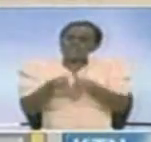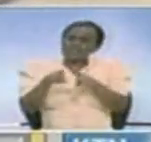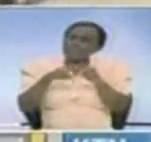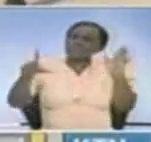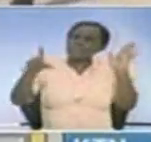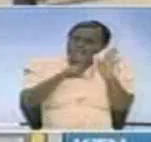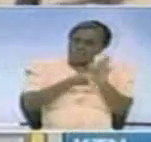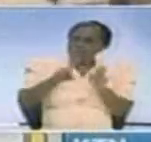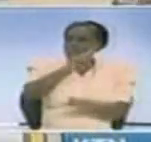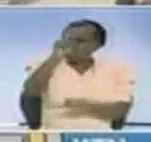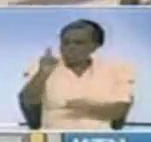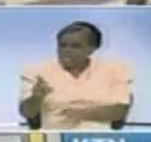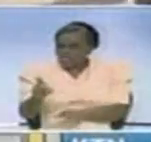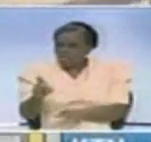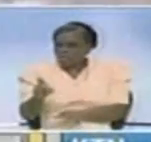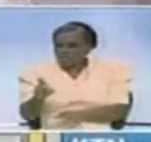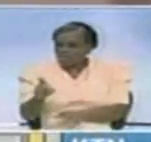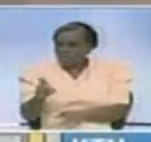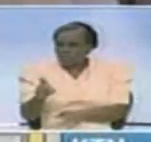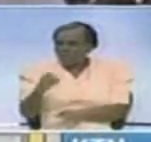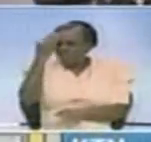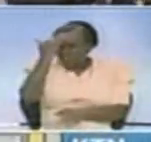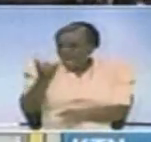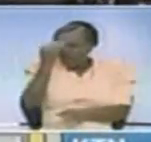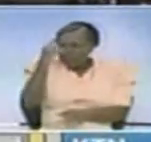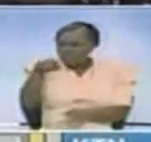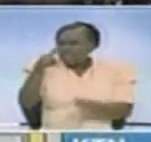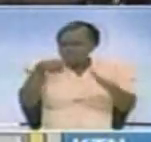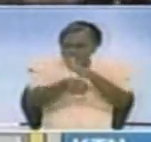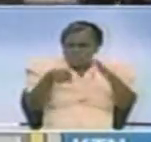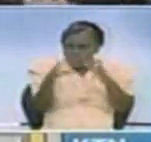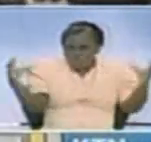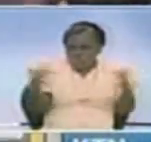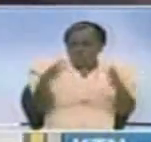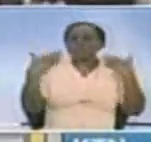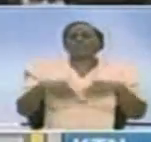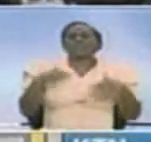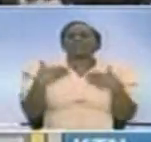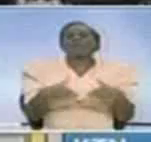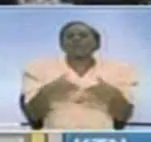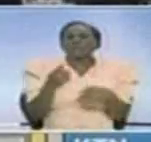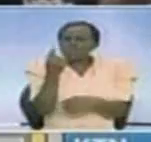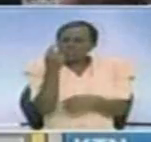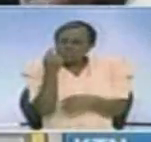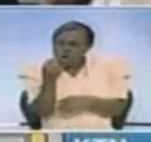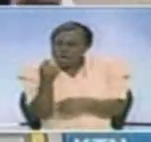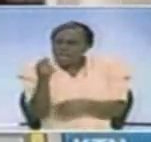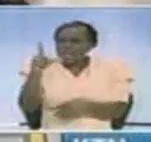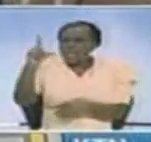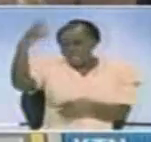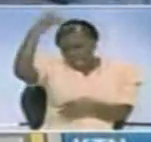the real question becomes, why would they suddenly go after a group of people in a small corner of Lamu County?